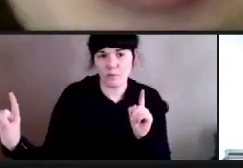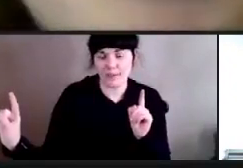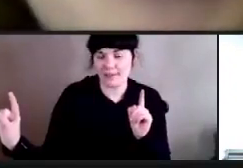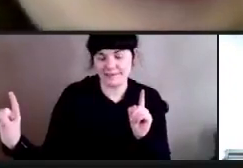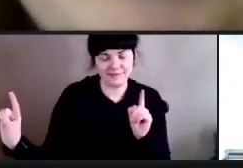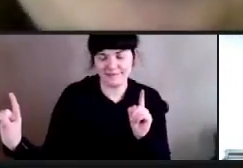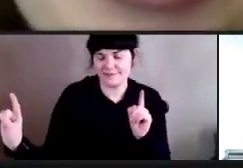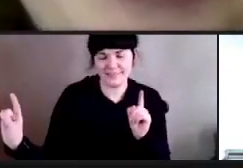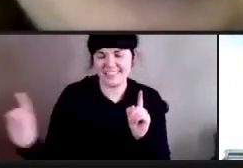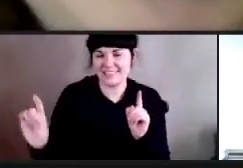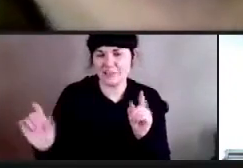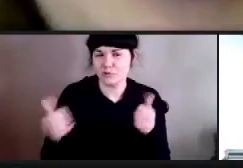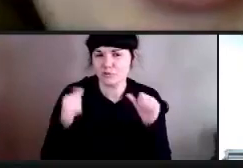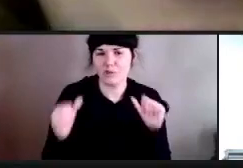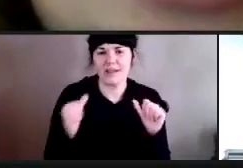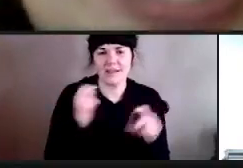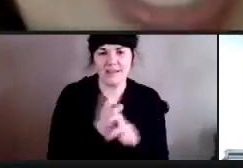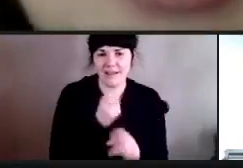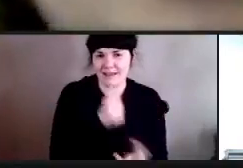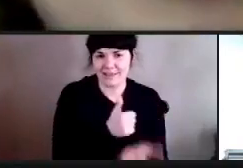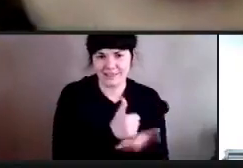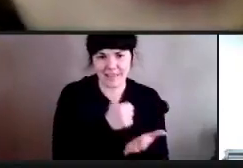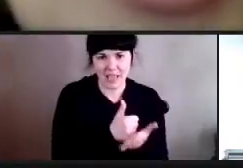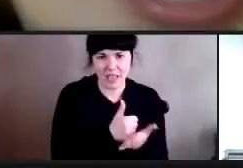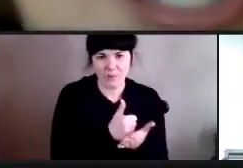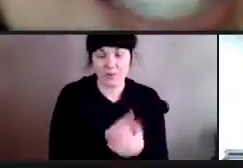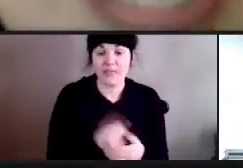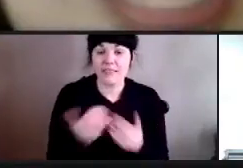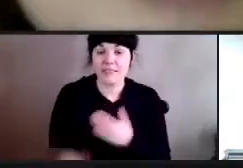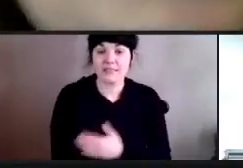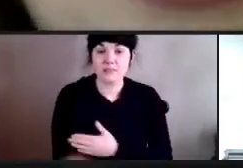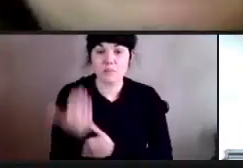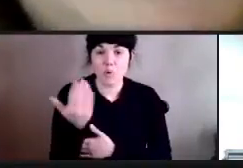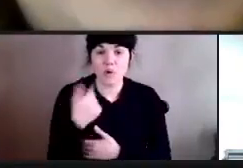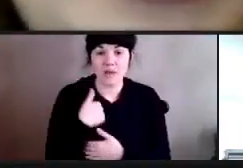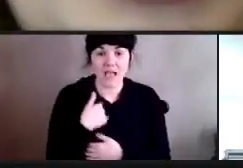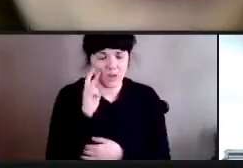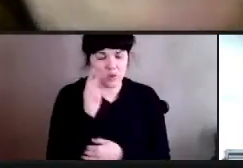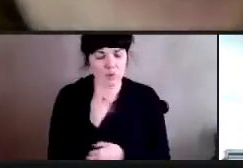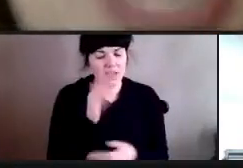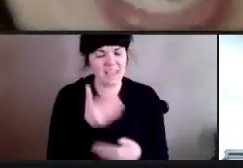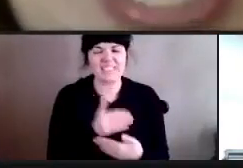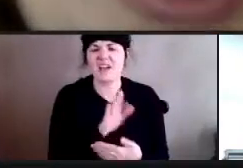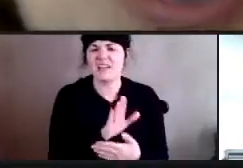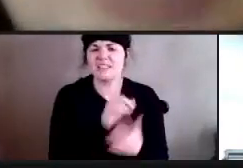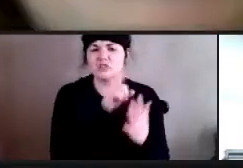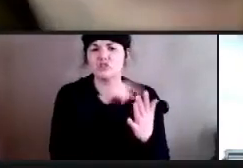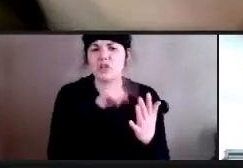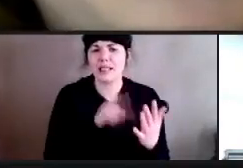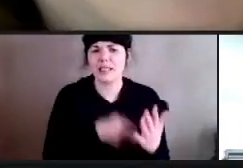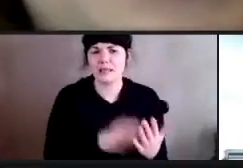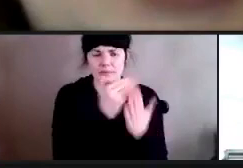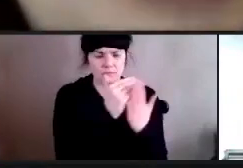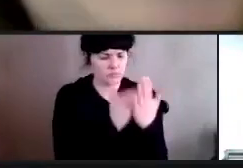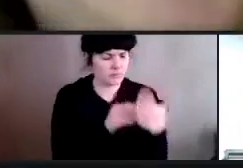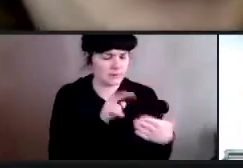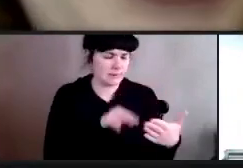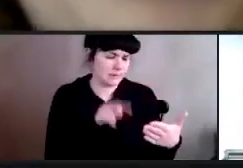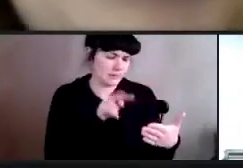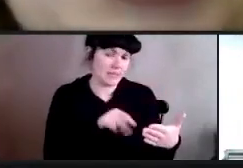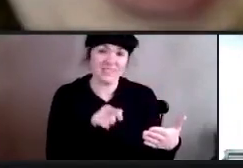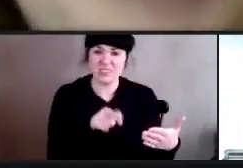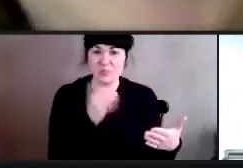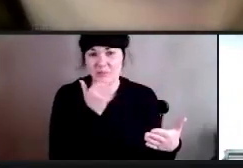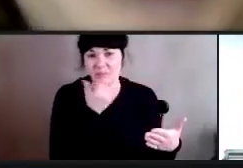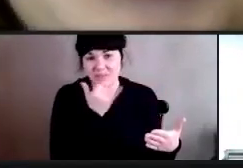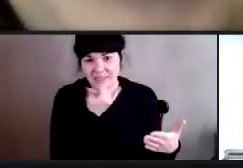morning. I checked my son's checklist and I was like, you made a mistake here, but you're submitting this and the teacher is